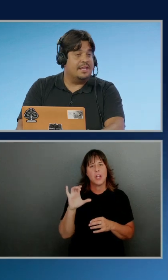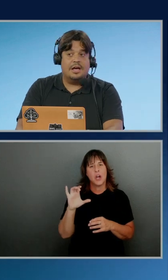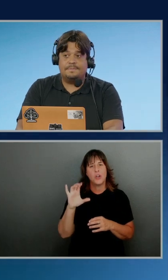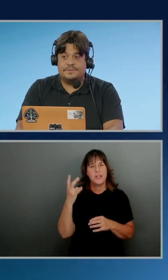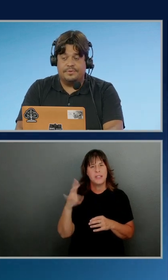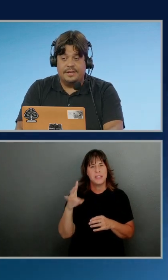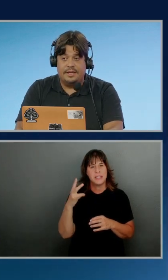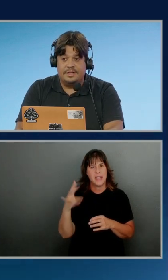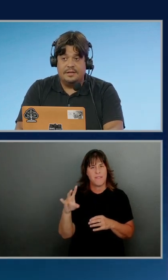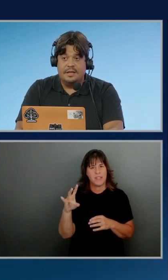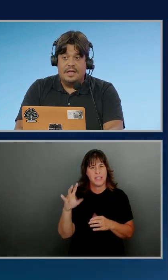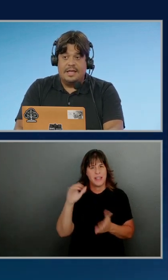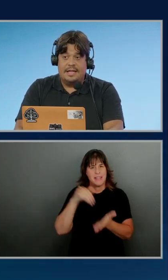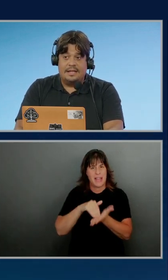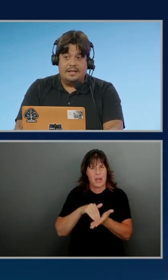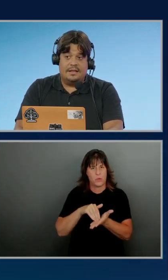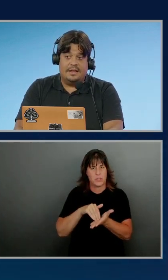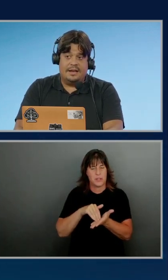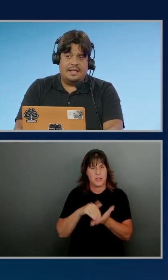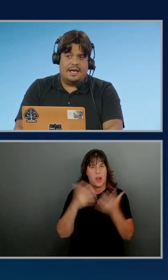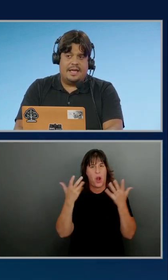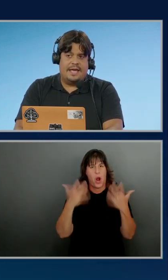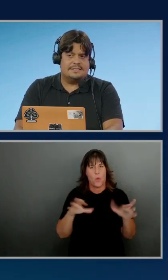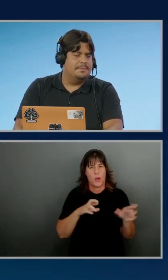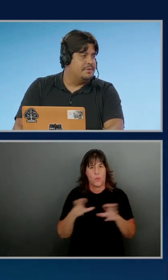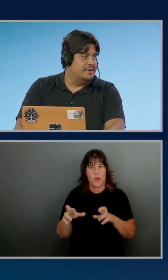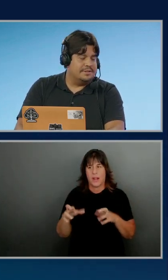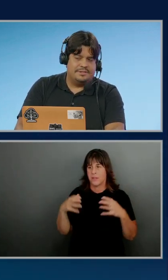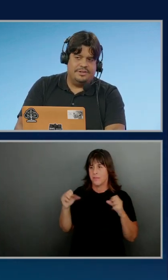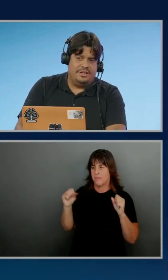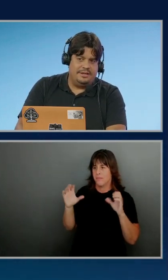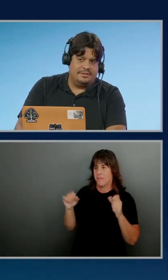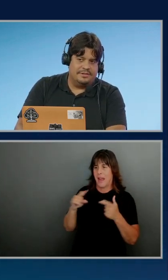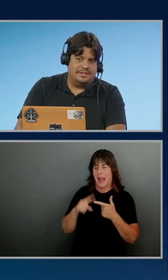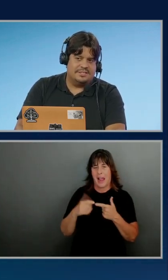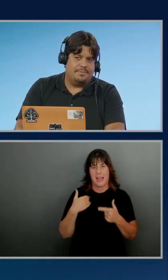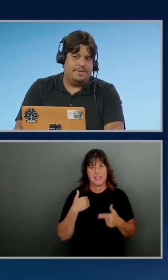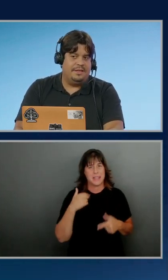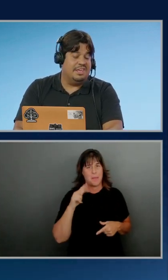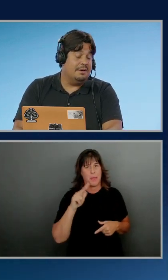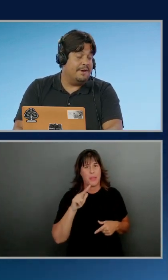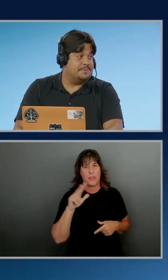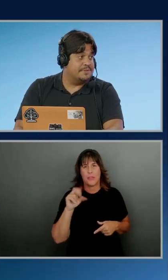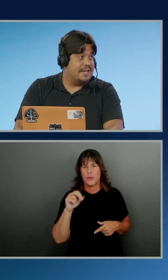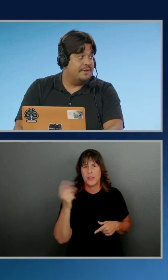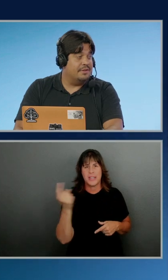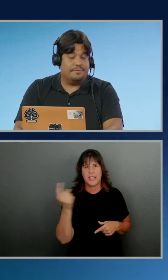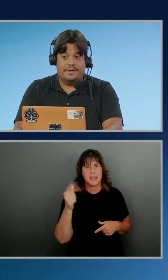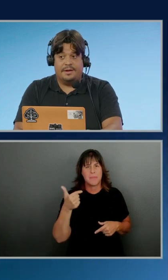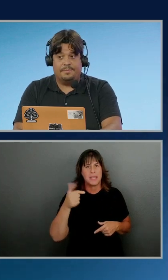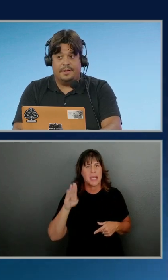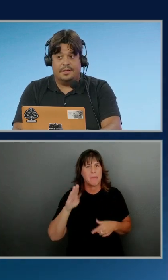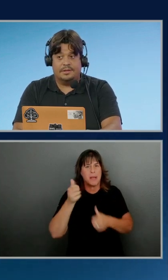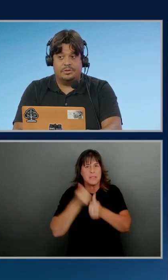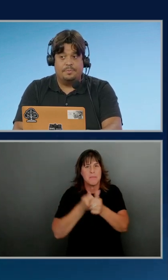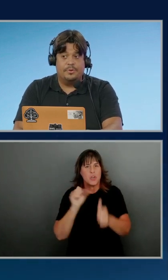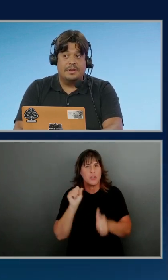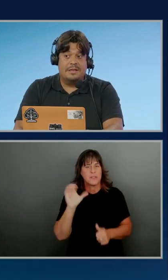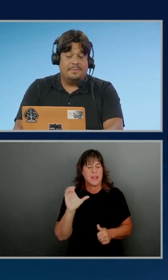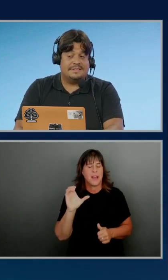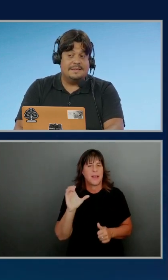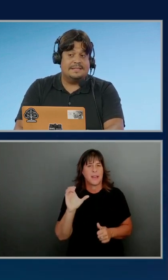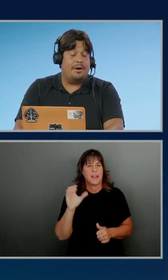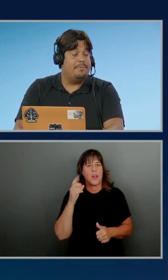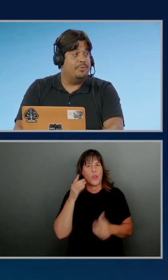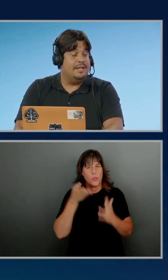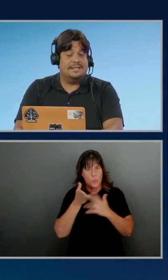817,000 IOPS running here. And I had some 30 something gigabytes per second of throughput.